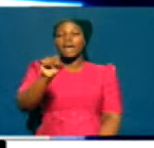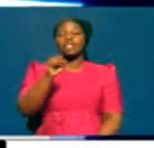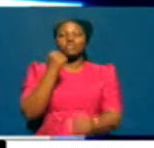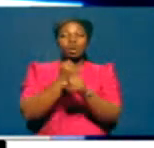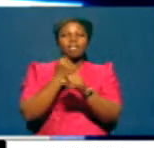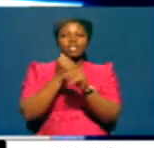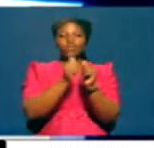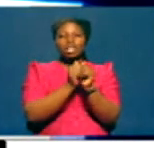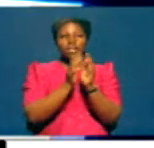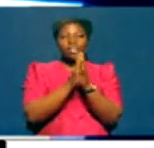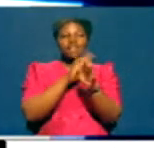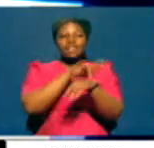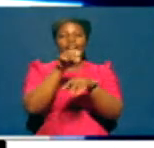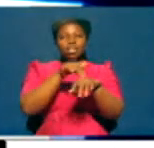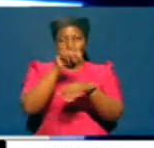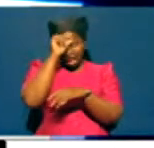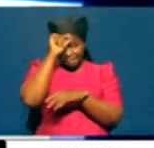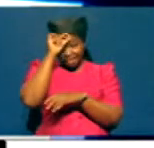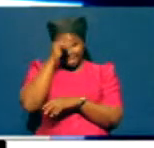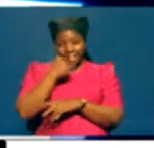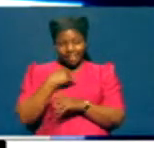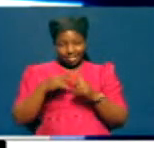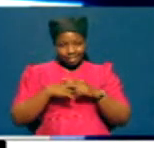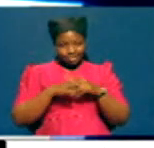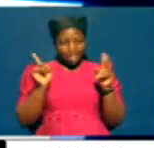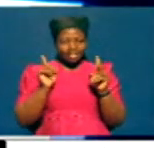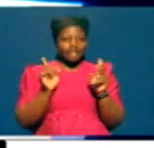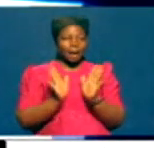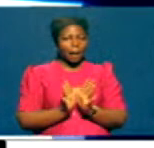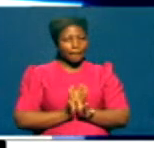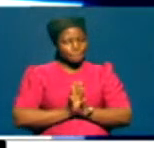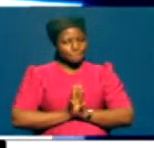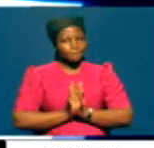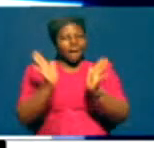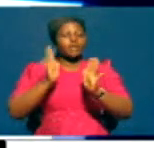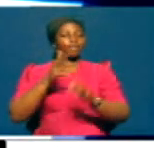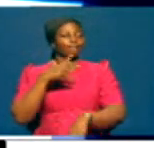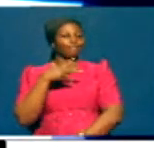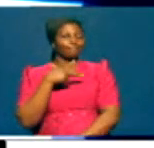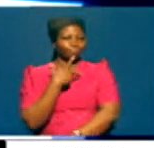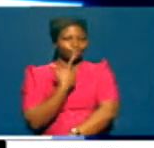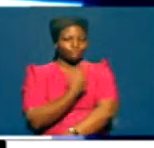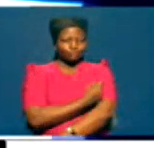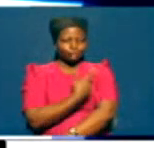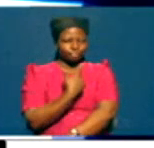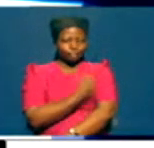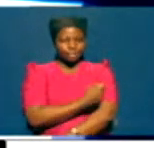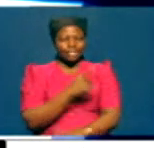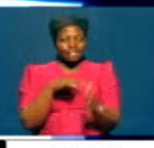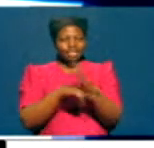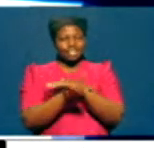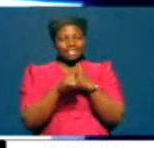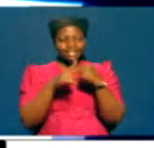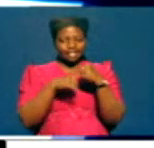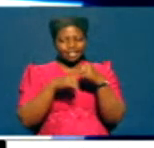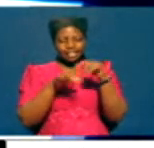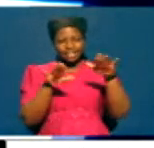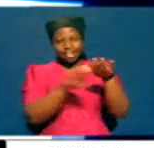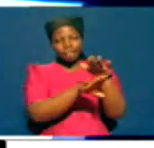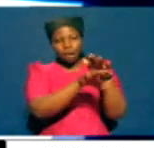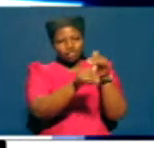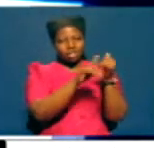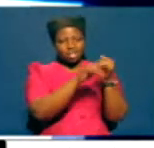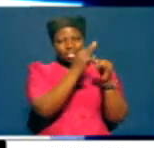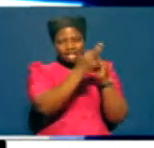the national government, have embarked on a mass vaccination exercise in 6 sub-counties. We're talking about Embakasi